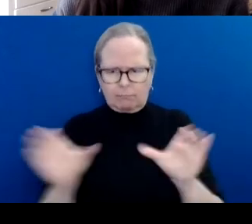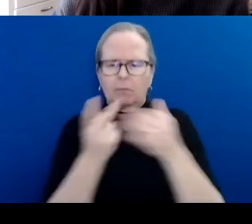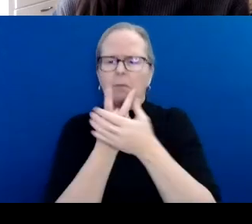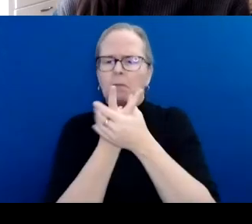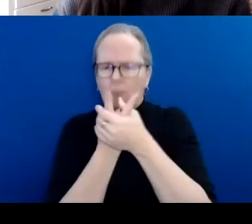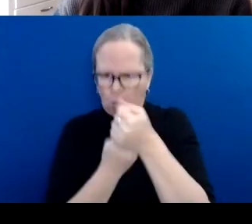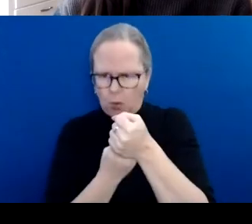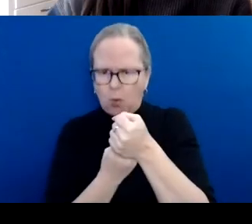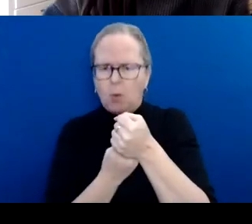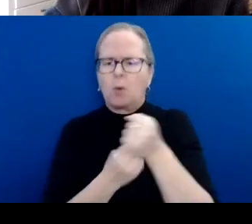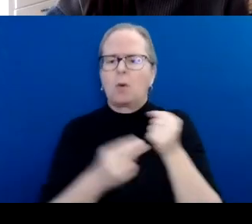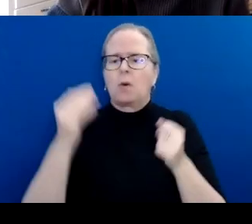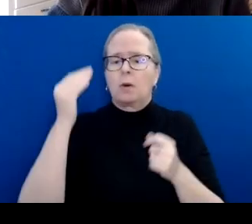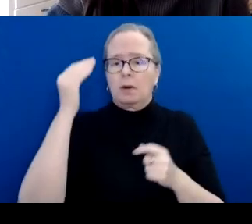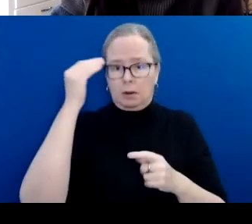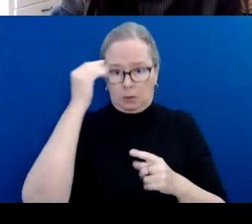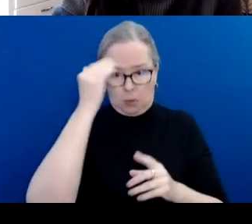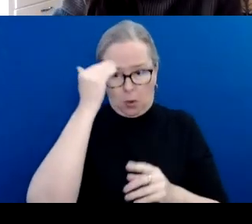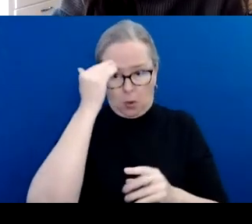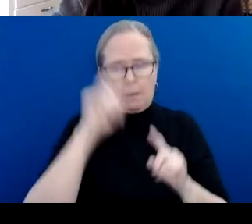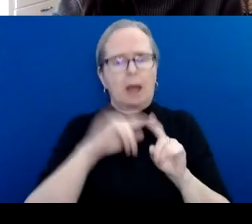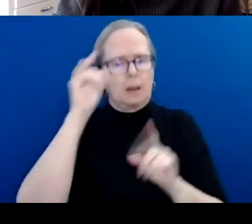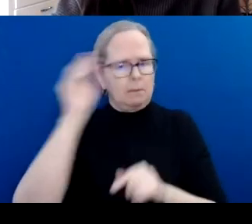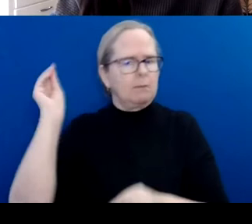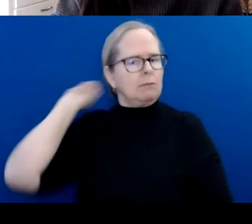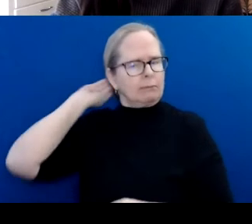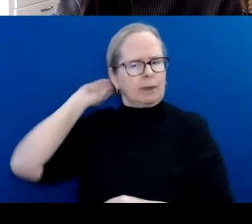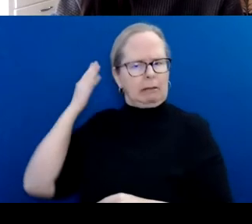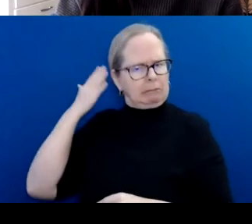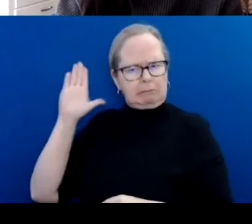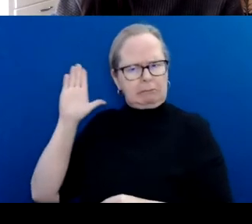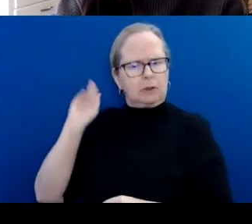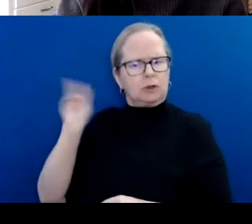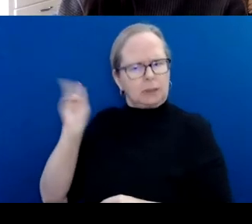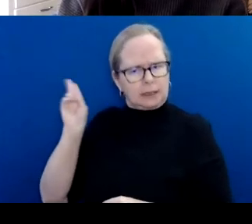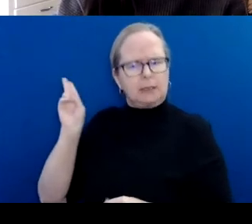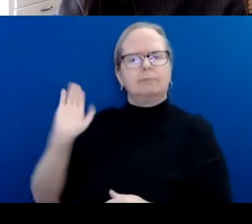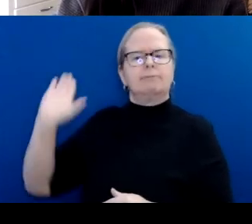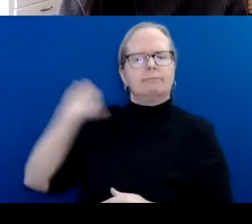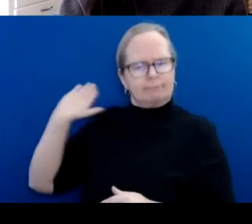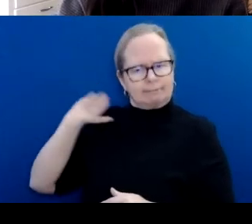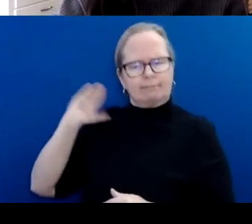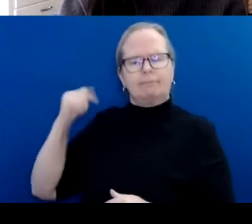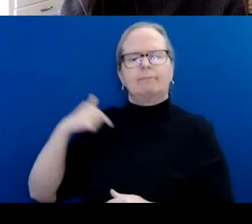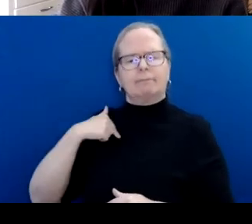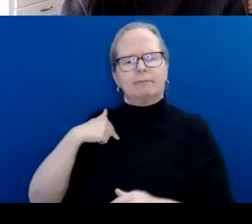have benefited some communities while limiting opportunities and outcomes for others.